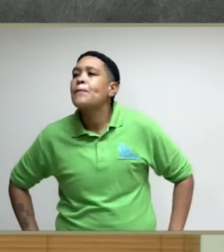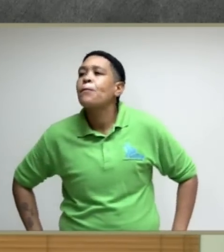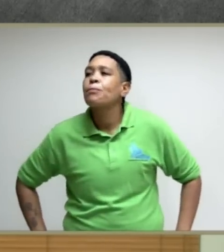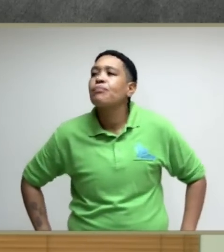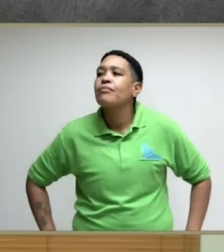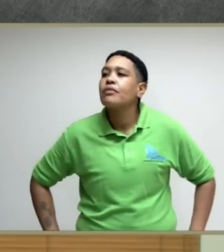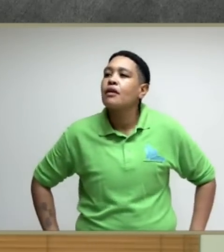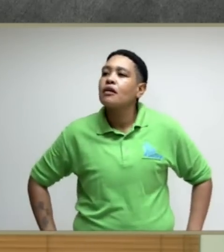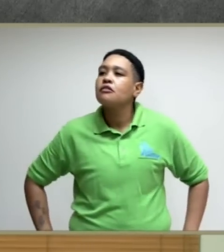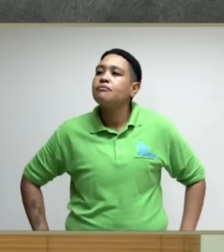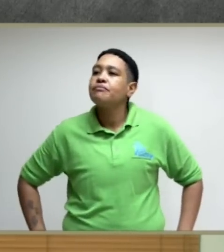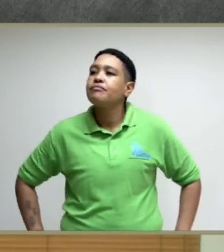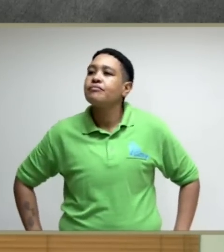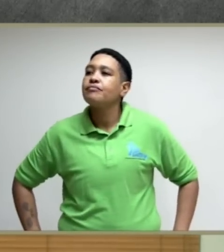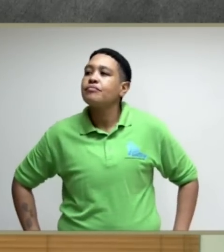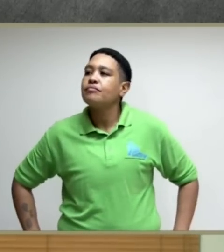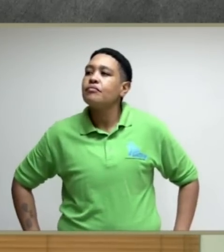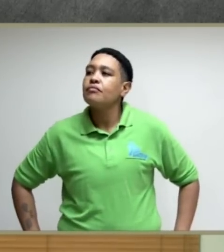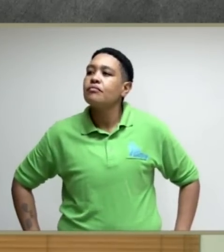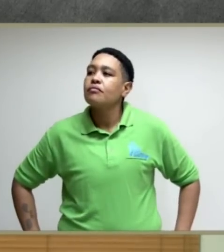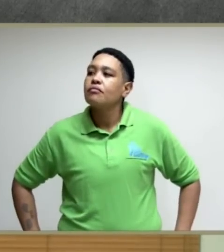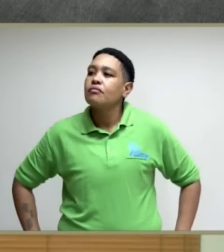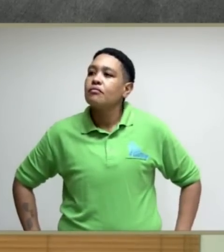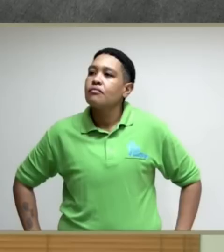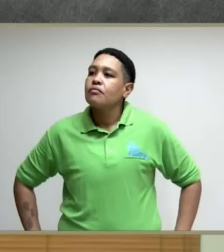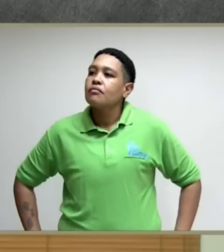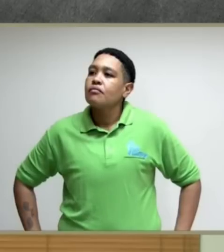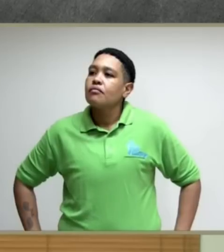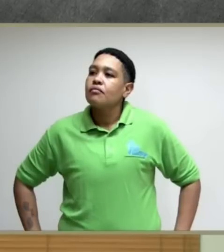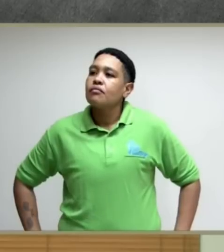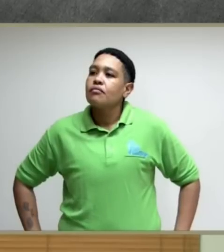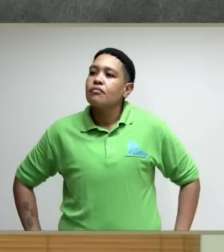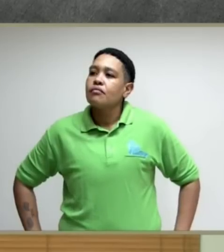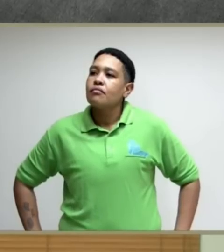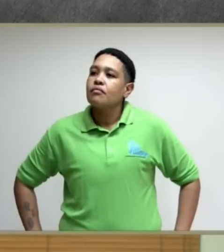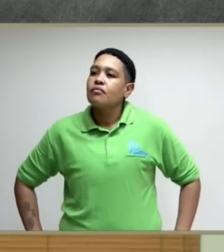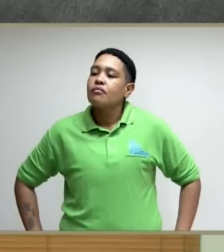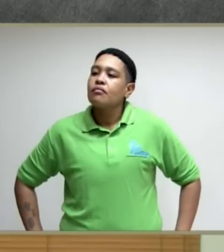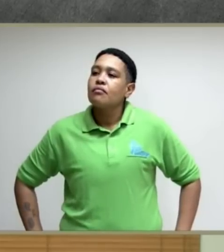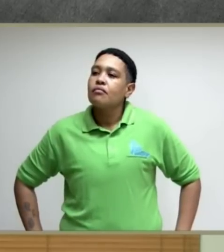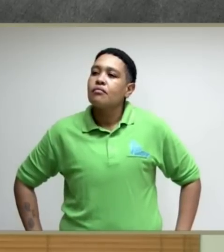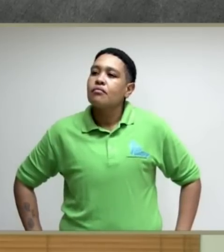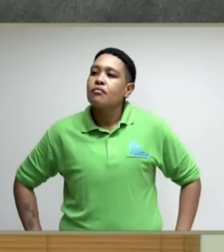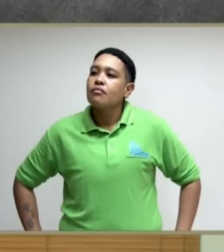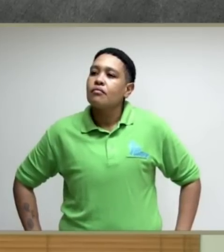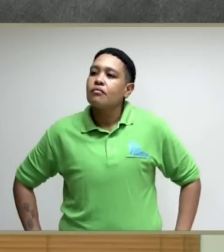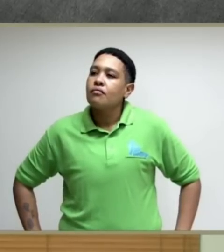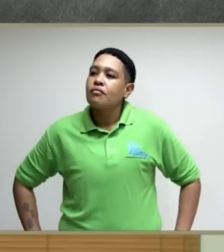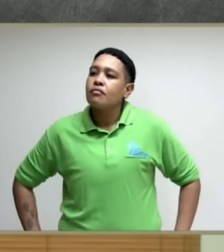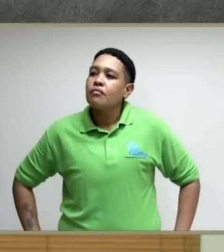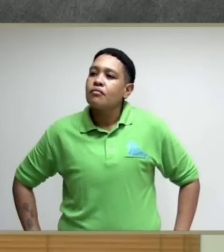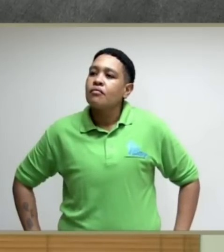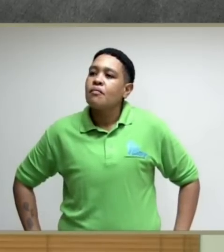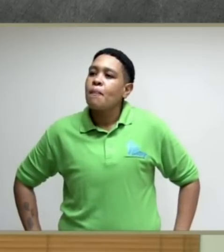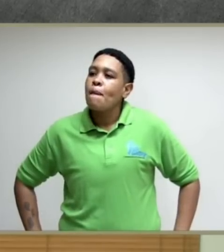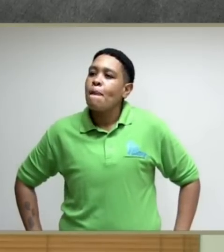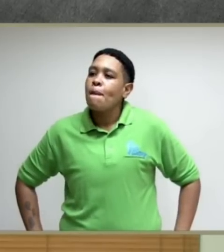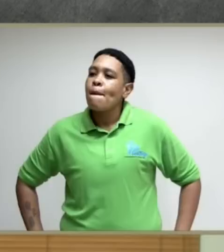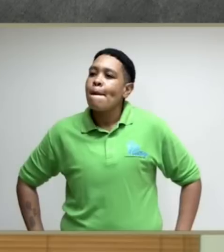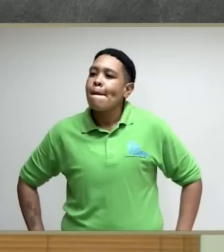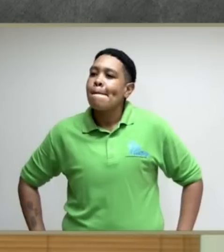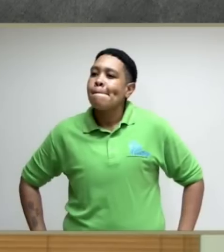Next slide. Let's go to the next slide. So in terms of just to say again,